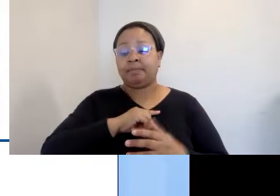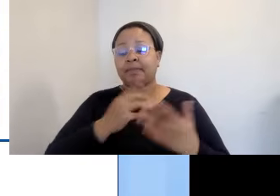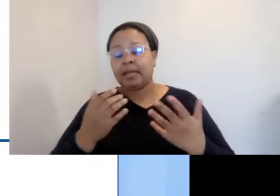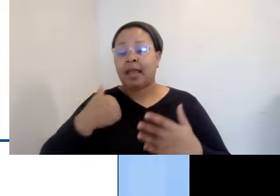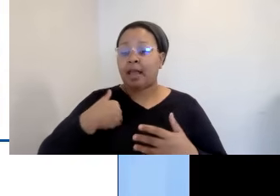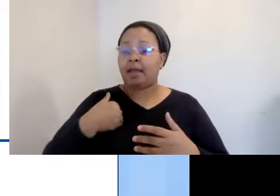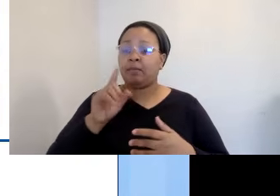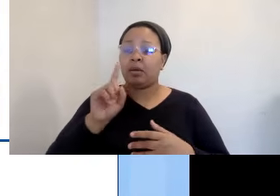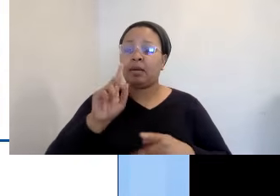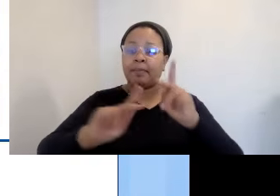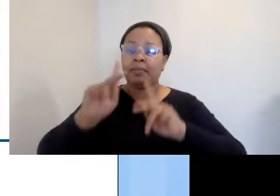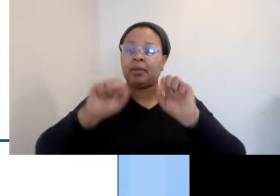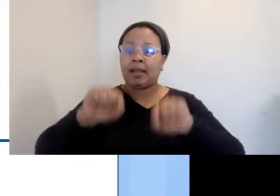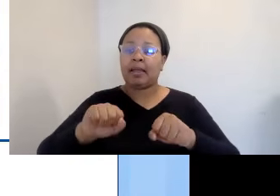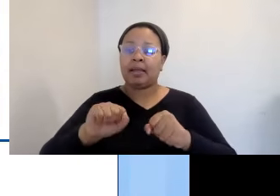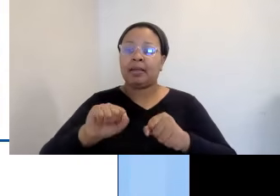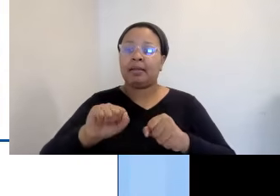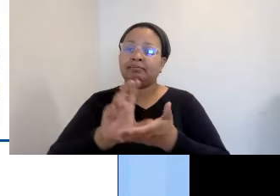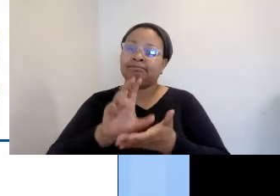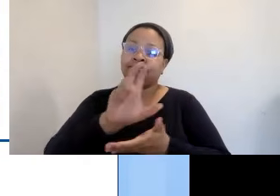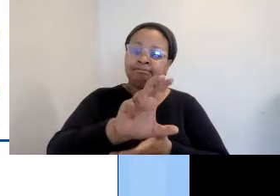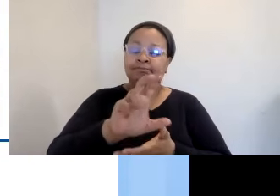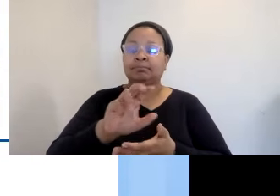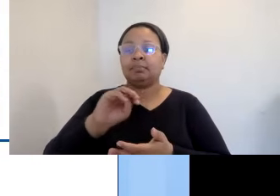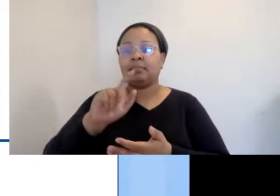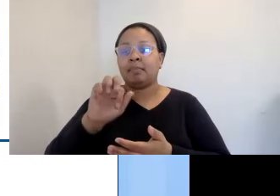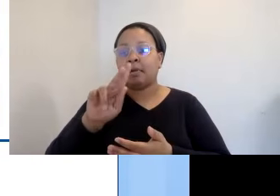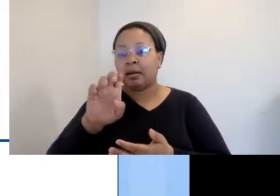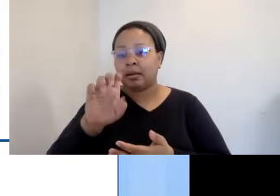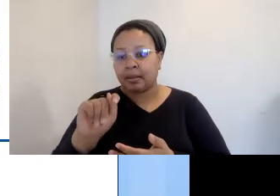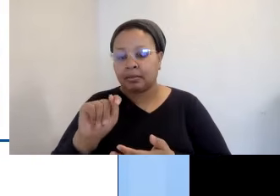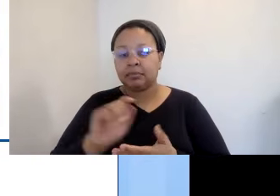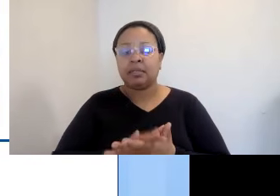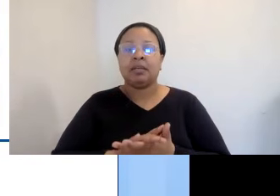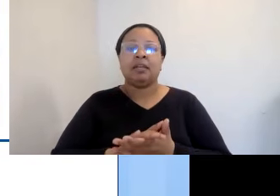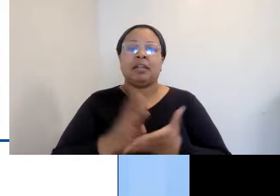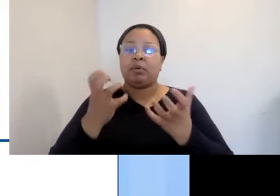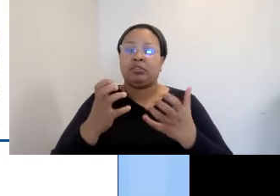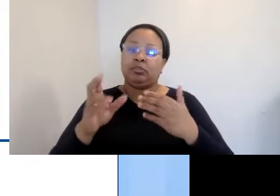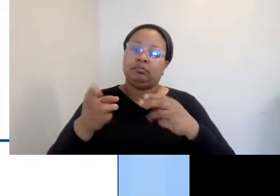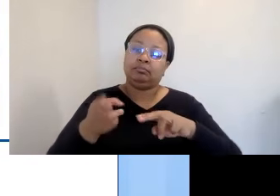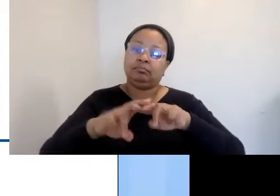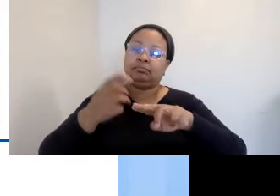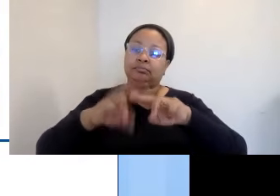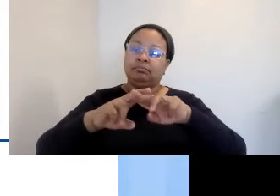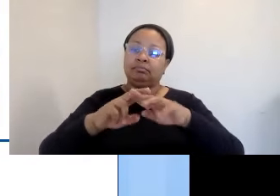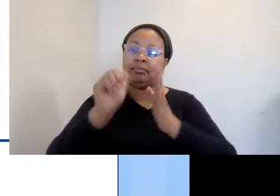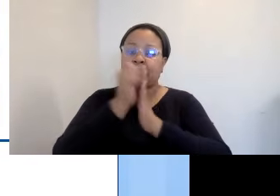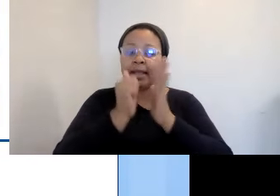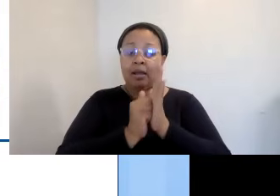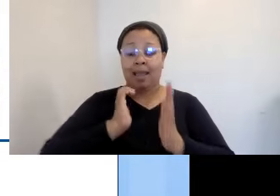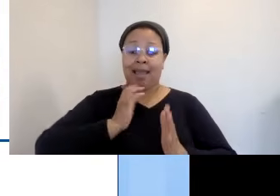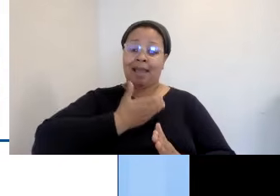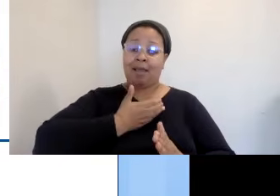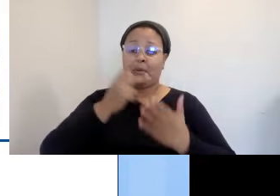invest in the market to try to gain some money on their, to build up their account. For our particular program,